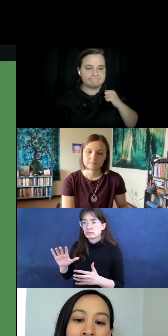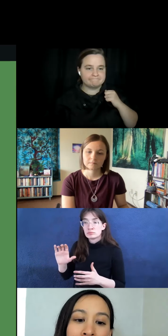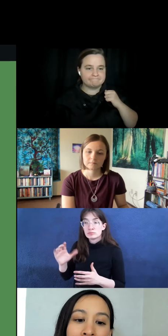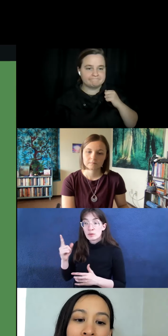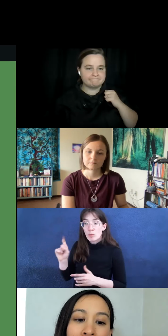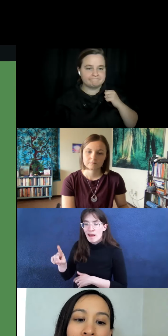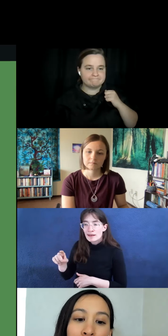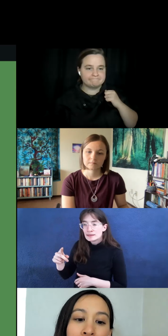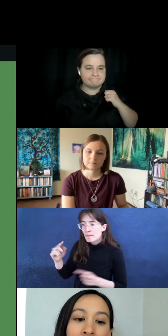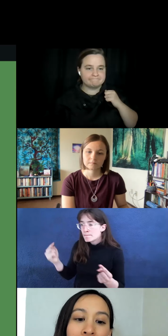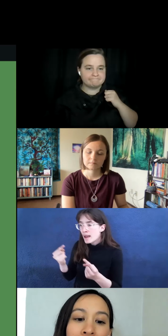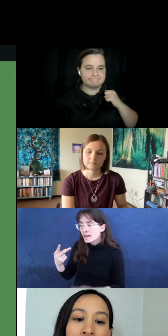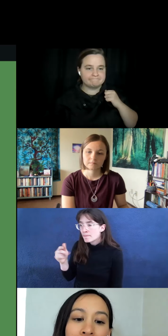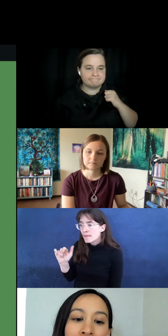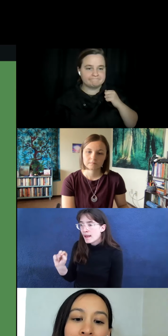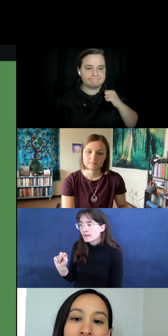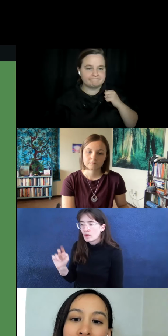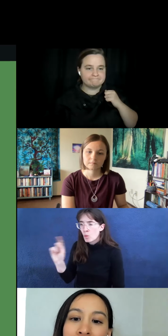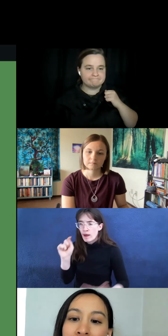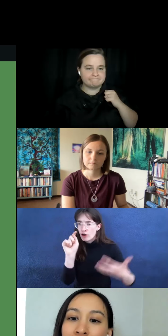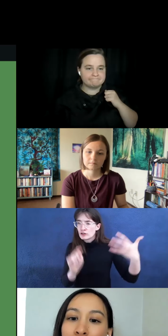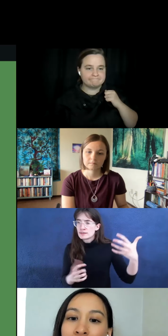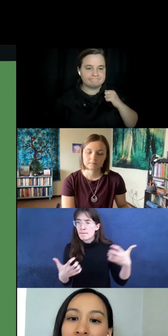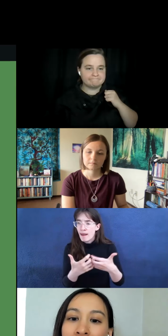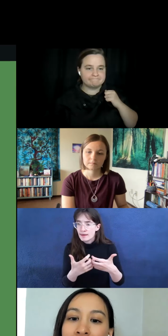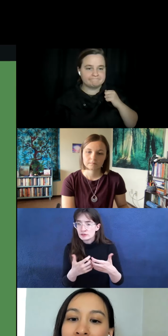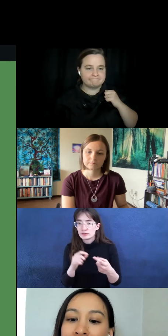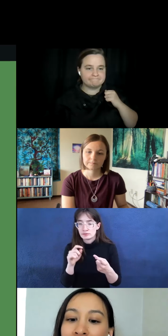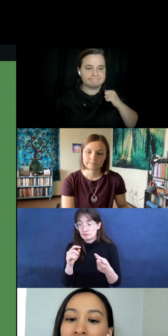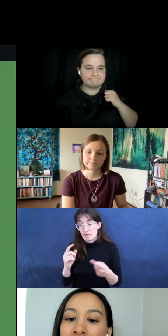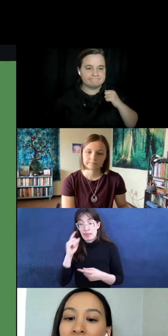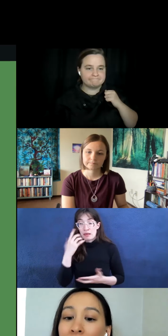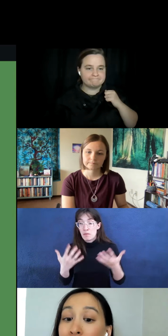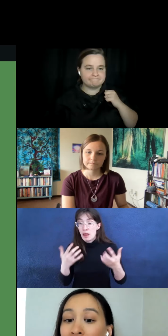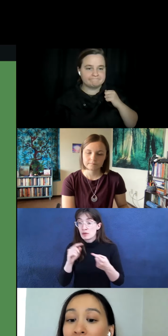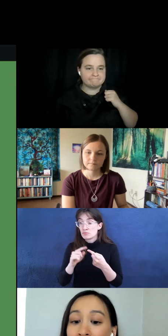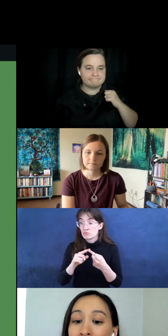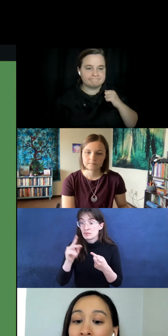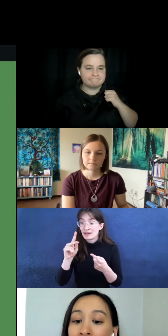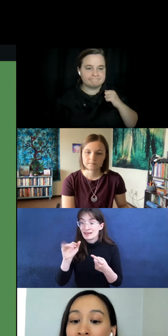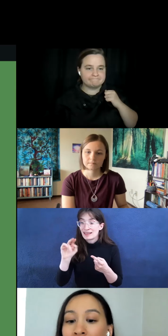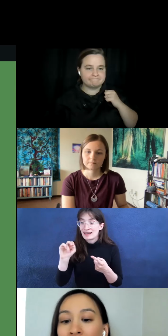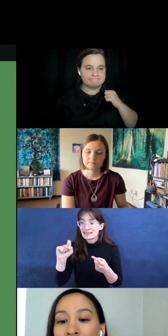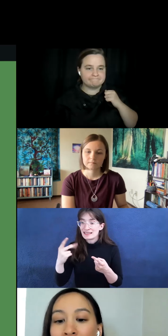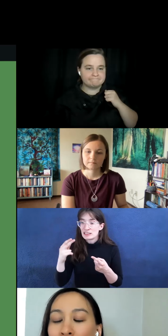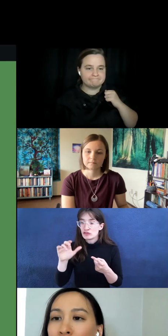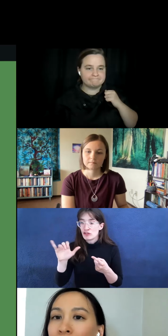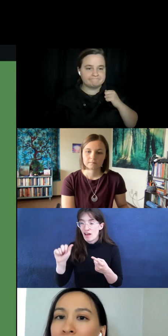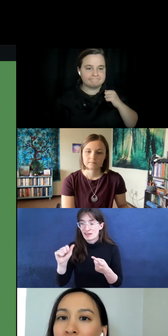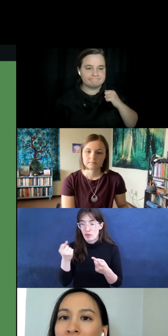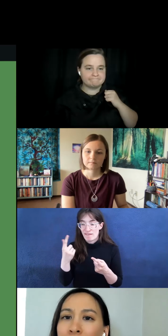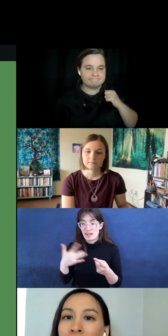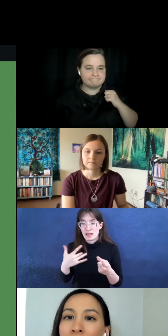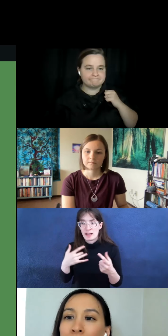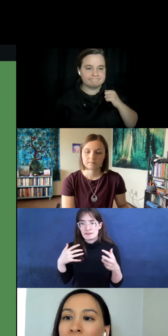it's, in a way, kinesthesia in terms of that sense of uptightness. So